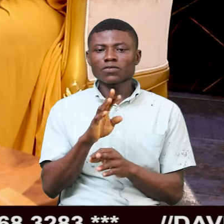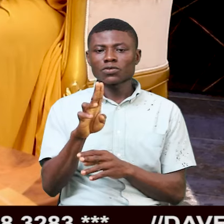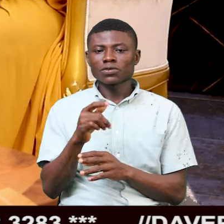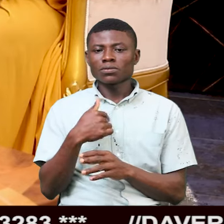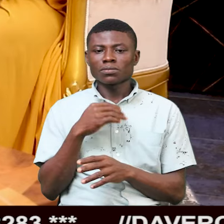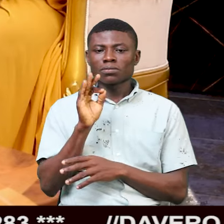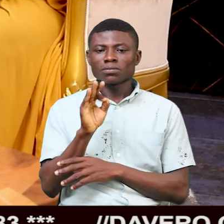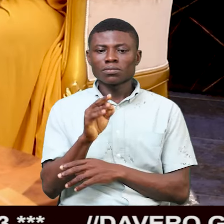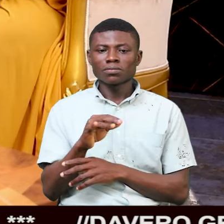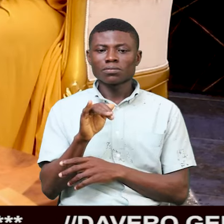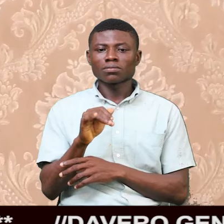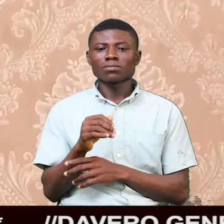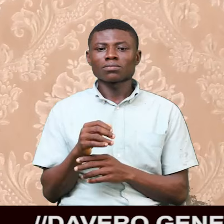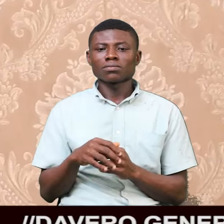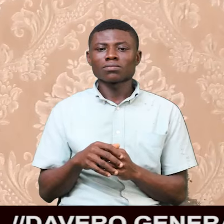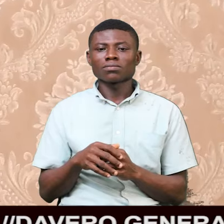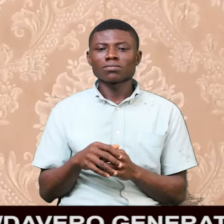se me nya me